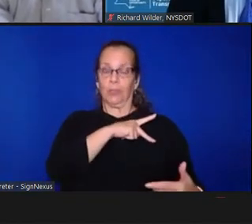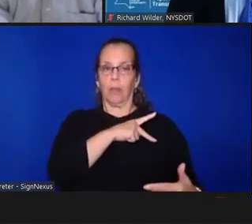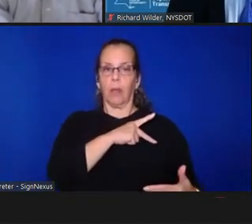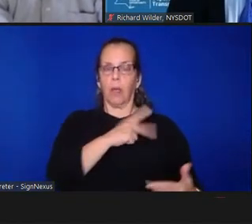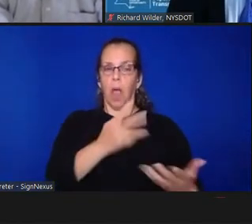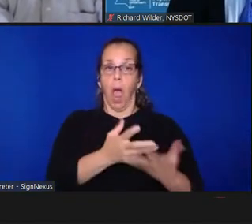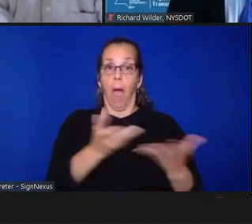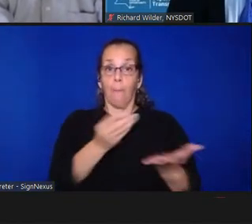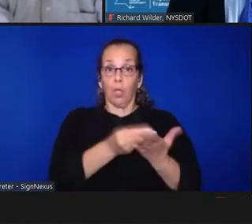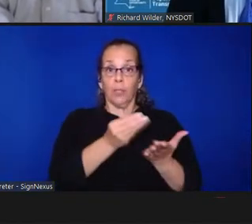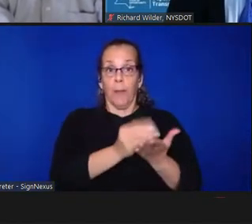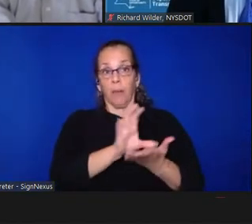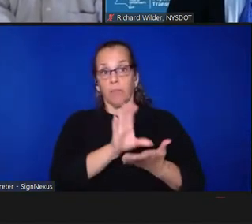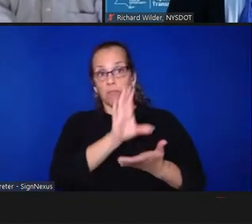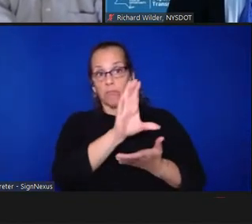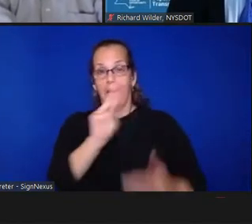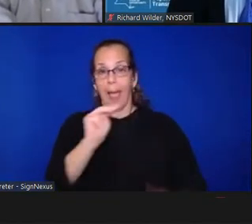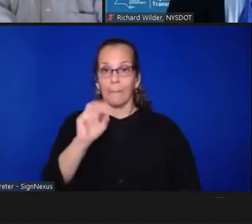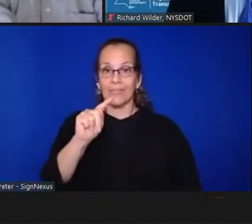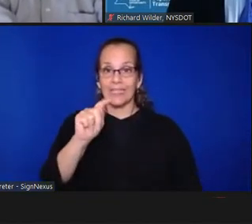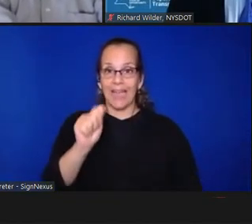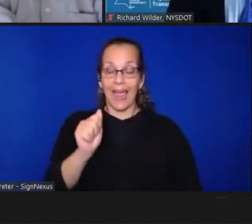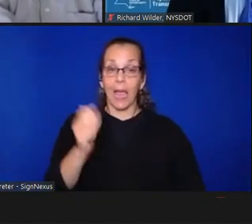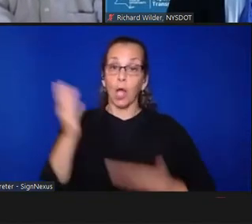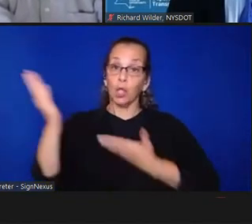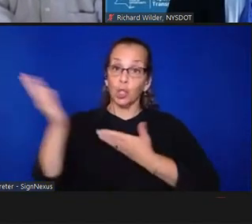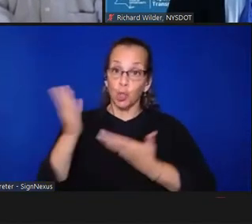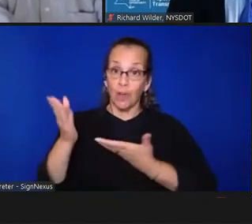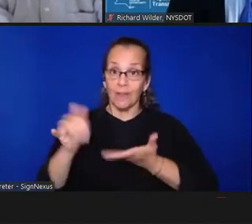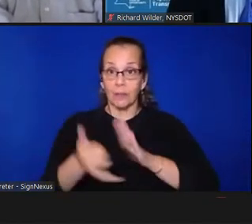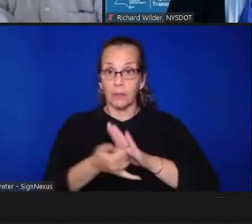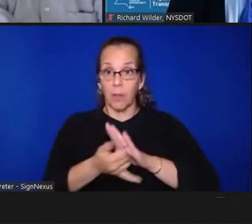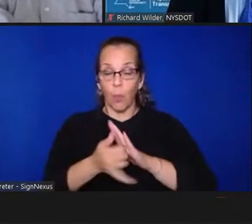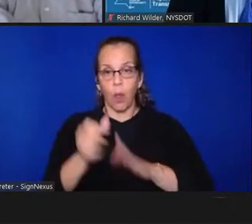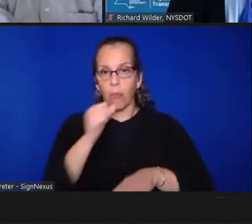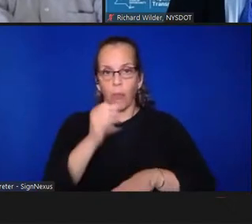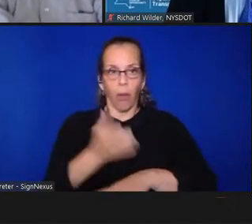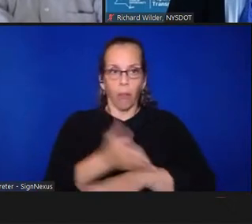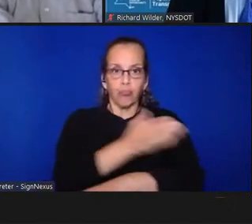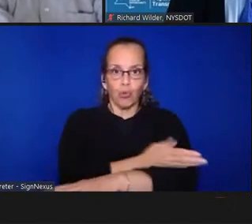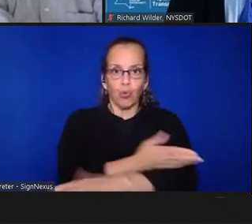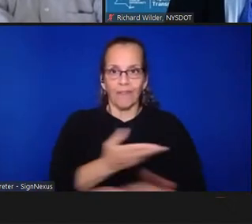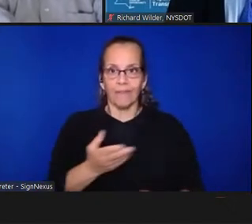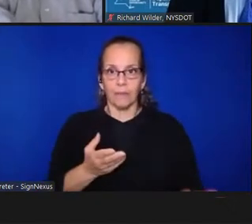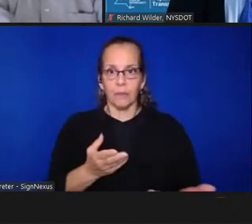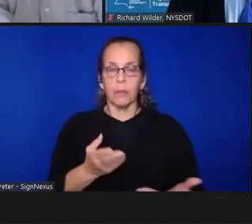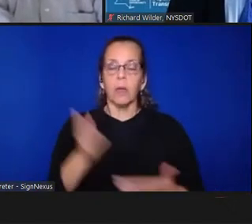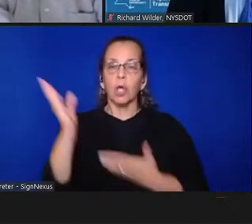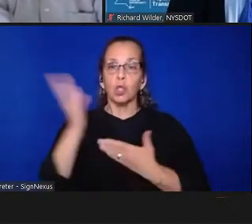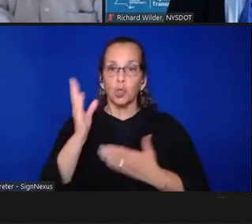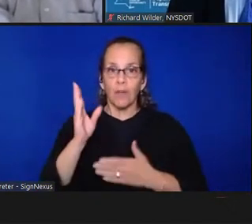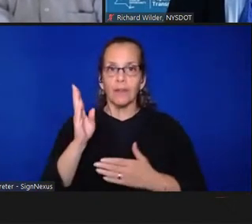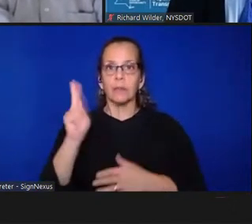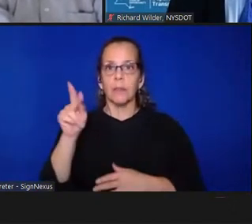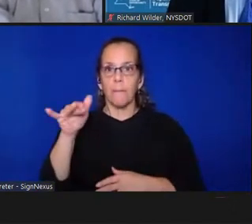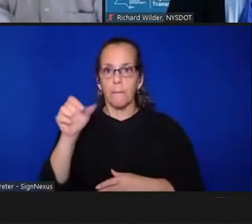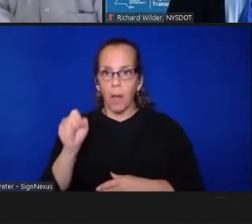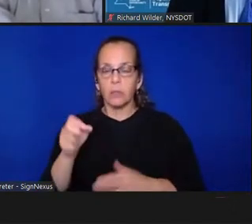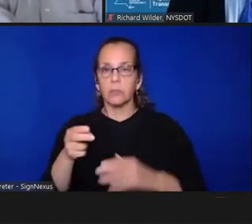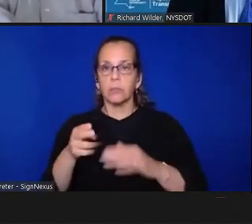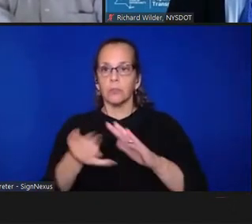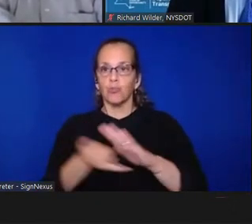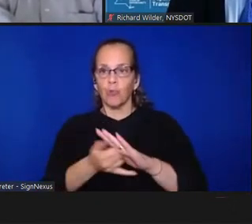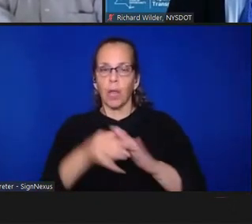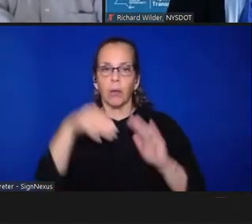MCA service does not seem to improve much in certain areas the system has declined in my opinion I think most people with the means